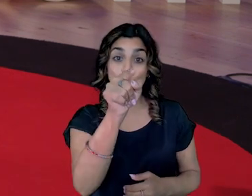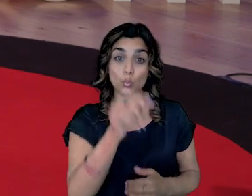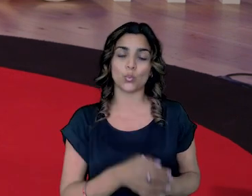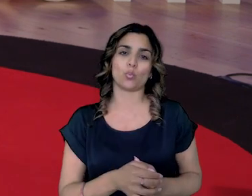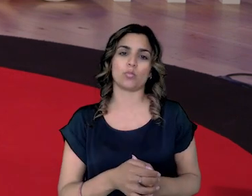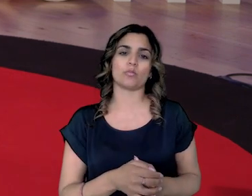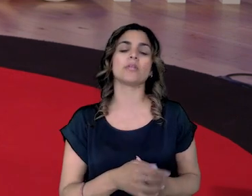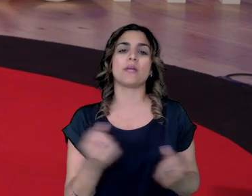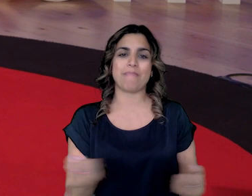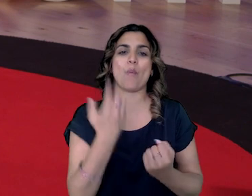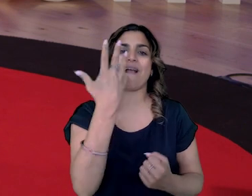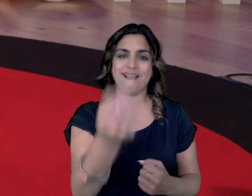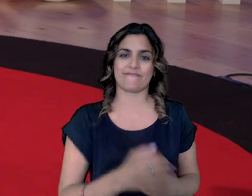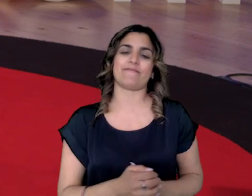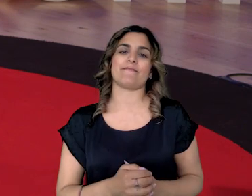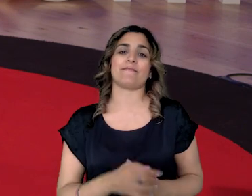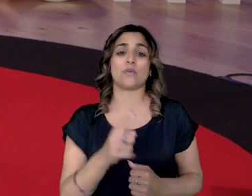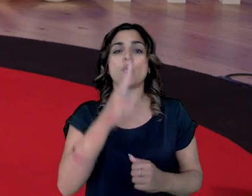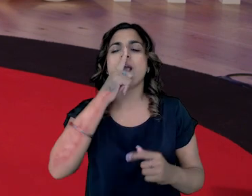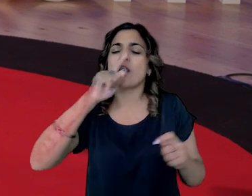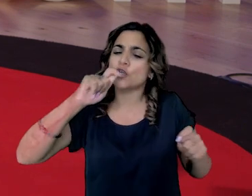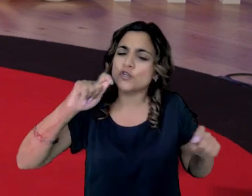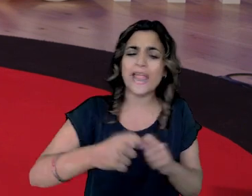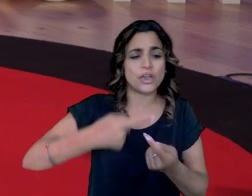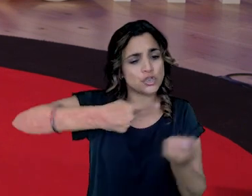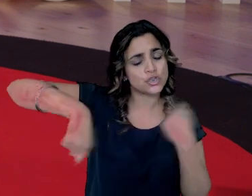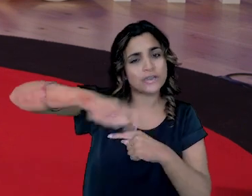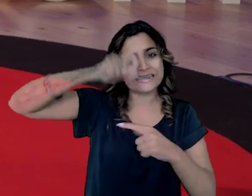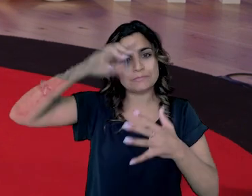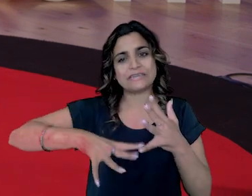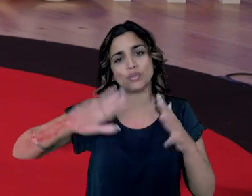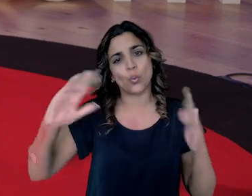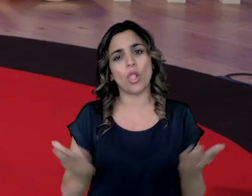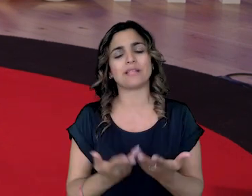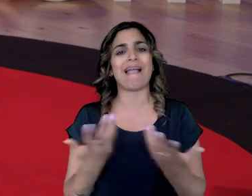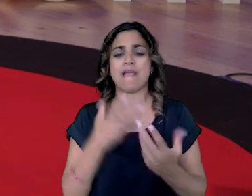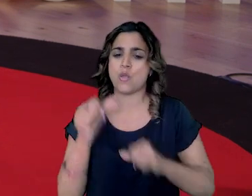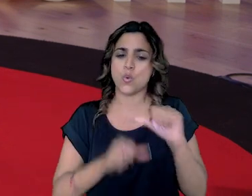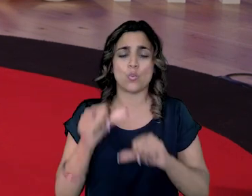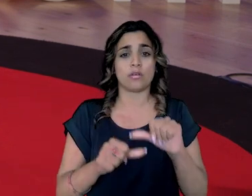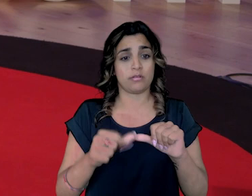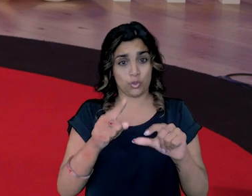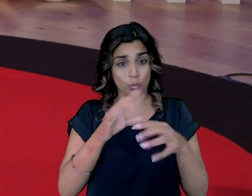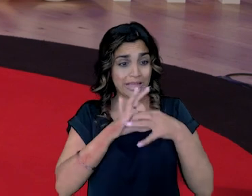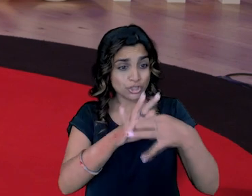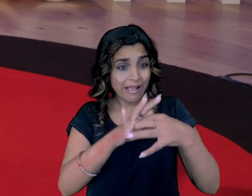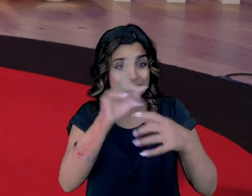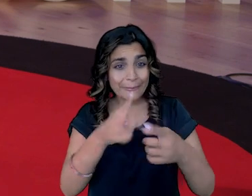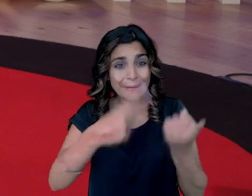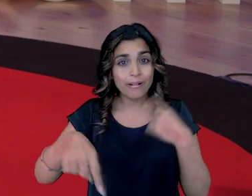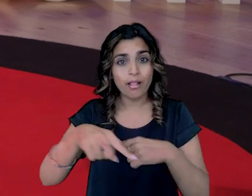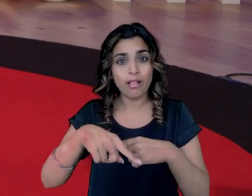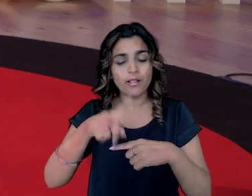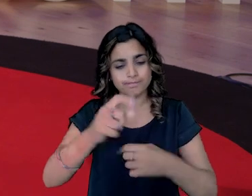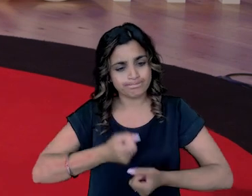you have the power to change the way that people experience the world and every interaction is an expression